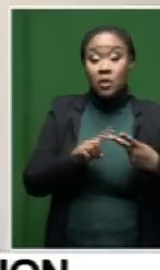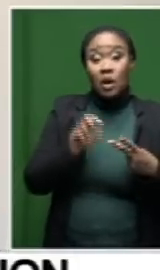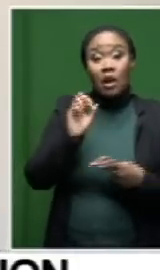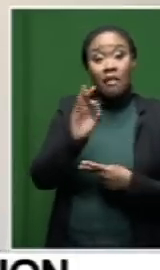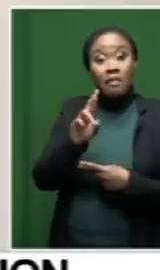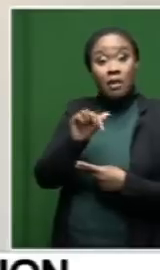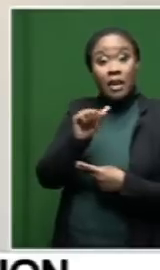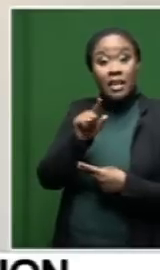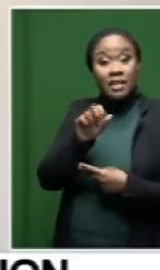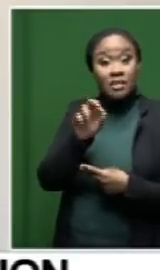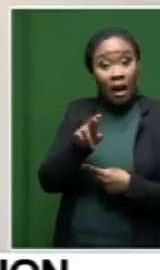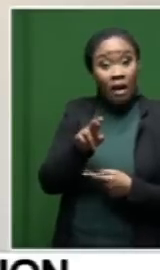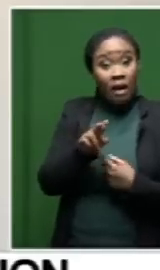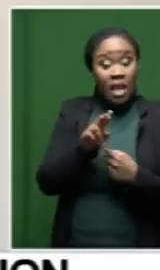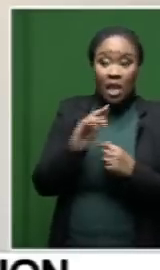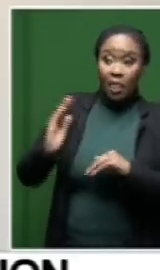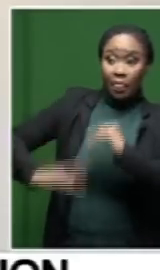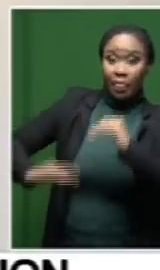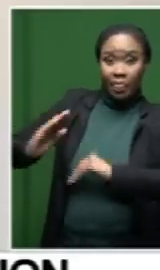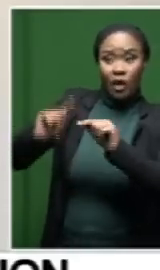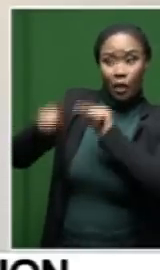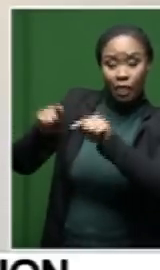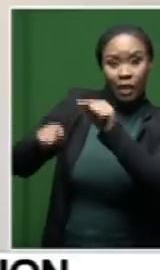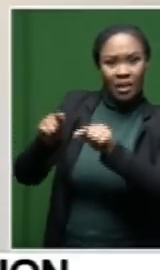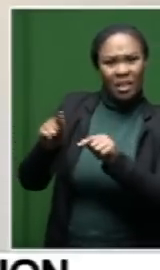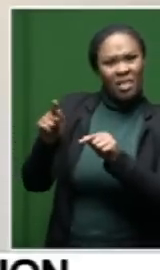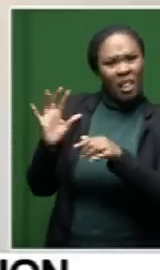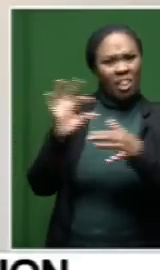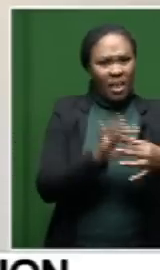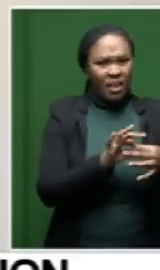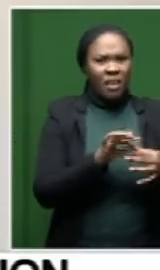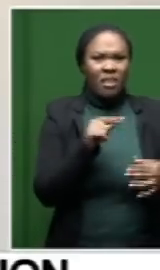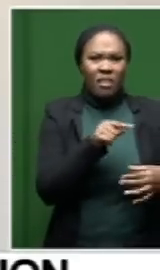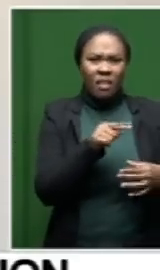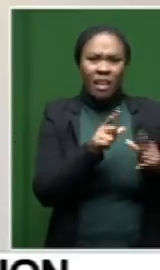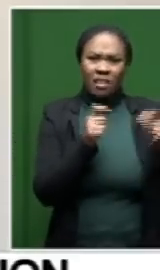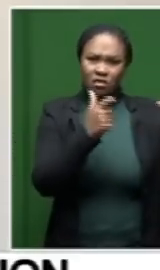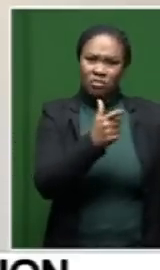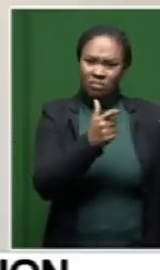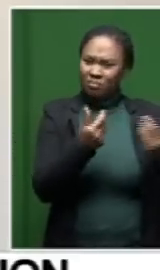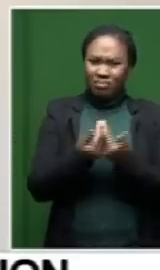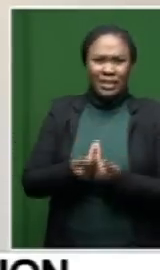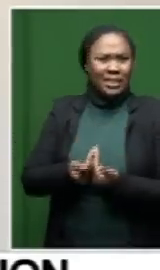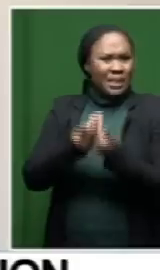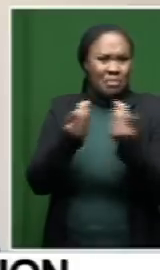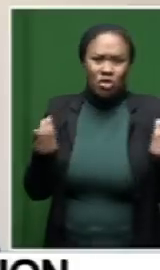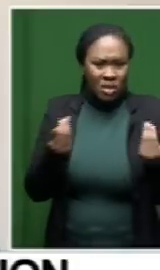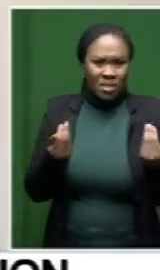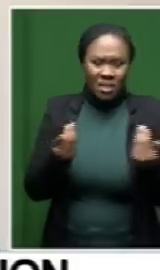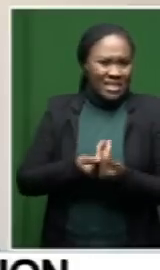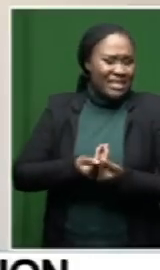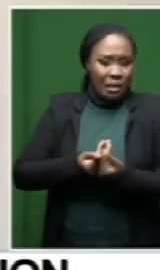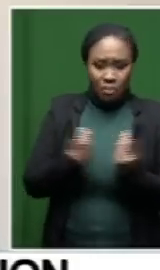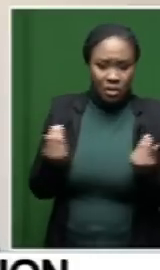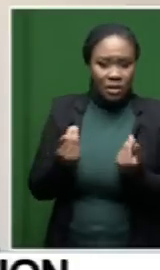irrelevant to the issues that were being debated before the Judge Zondo Commission of Inquiry. So there is just no